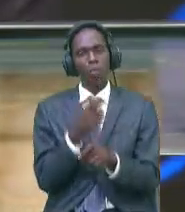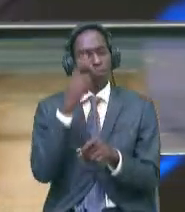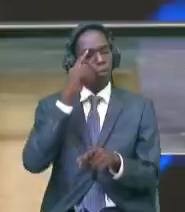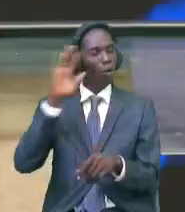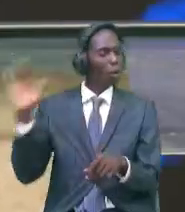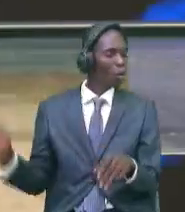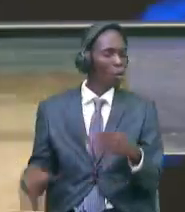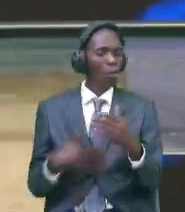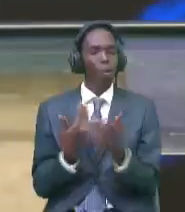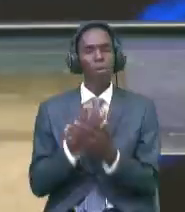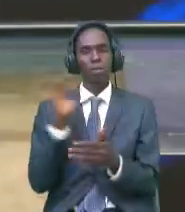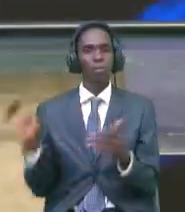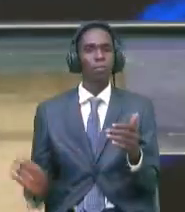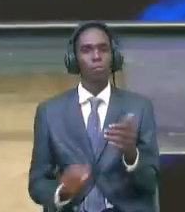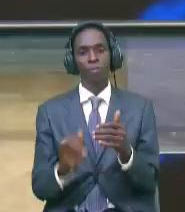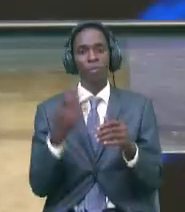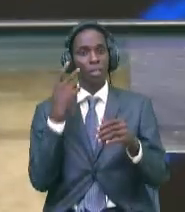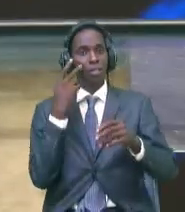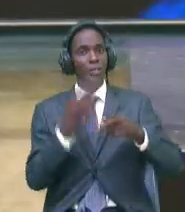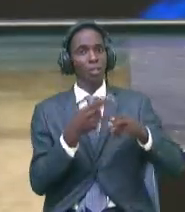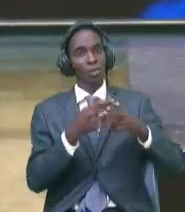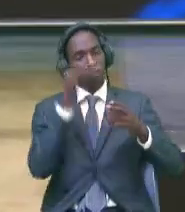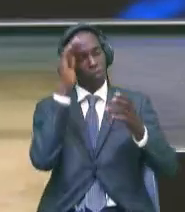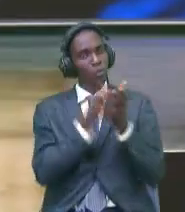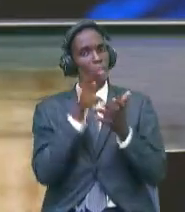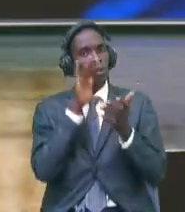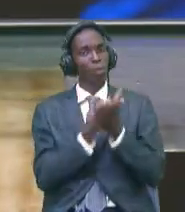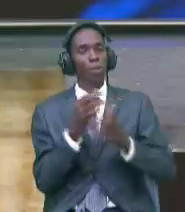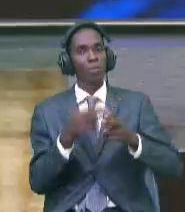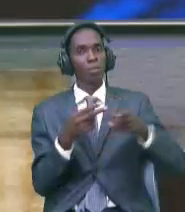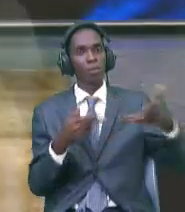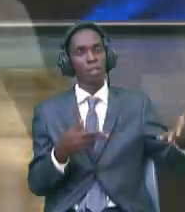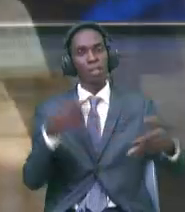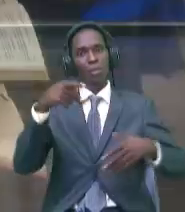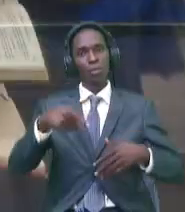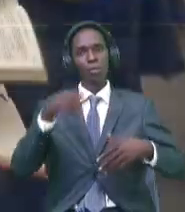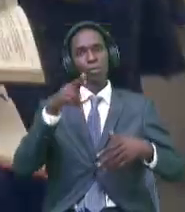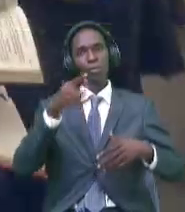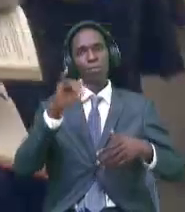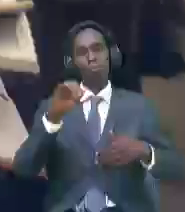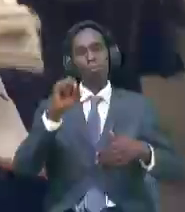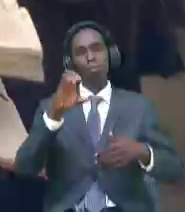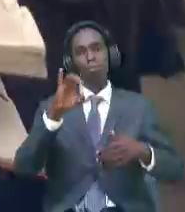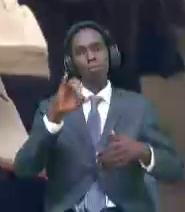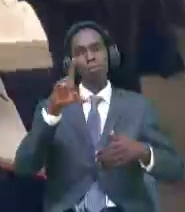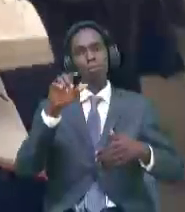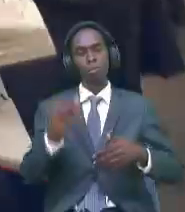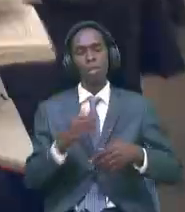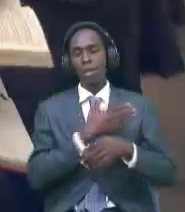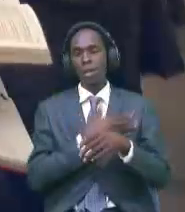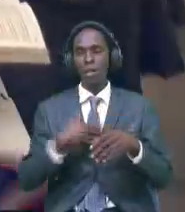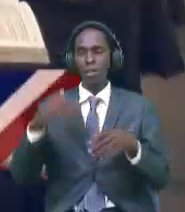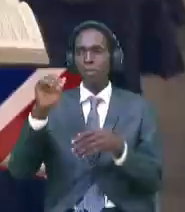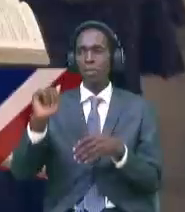mentioned Priscilla and Aquila there. Look at Romans chapter 16, and we're looking at verse 3. Great Priscilla